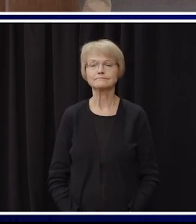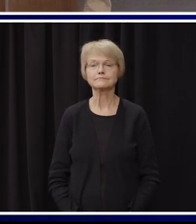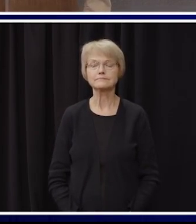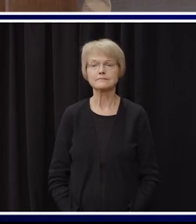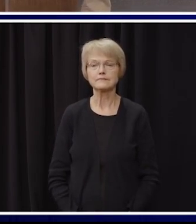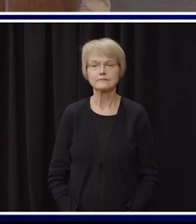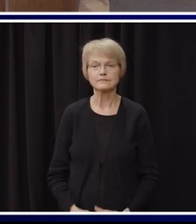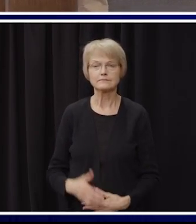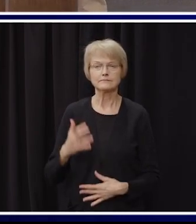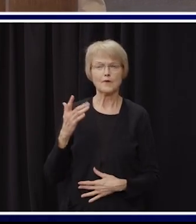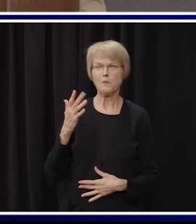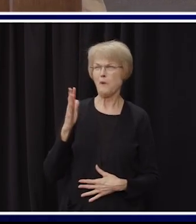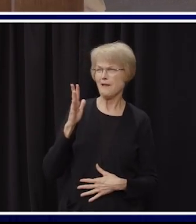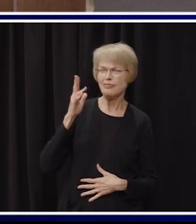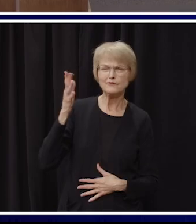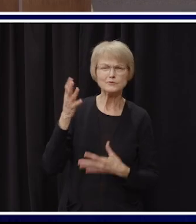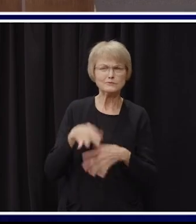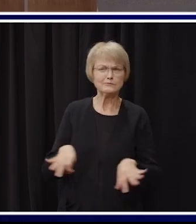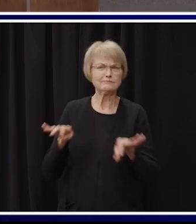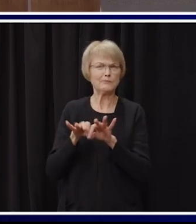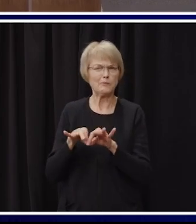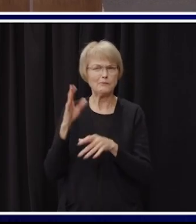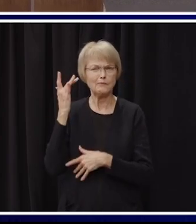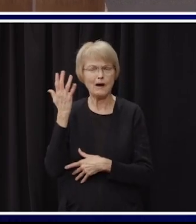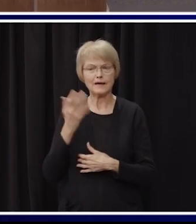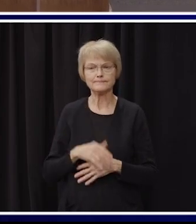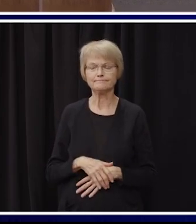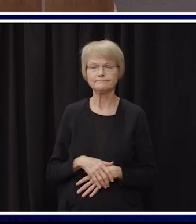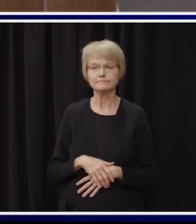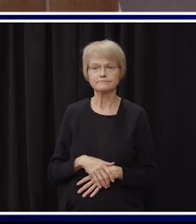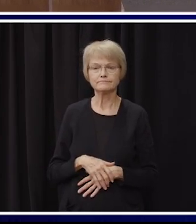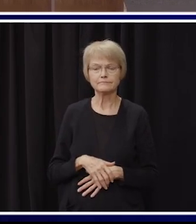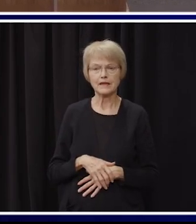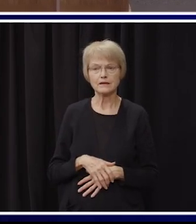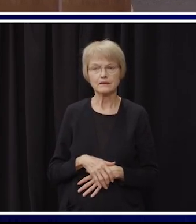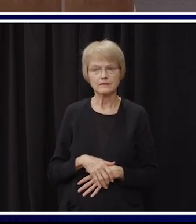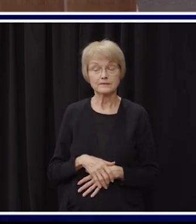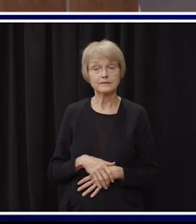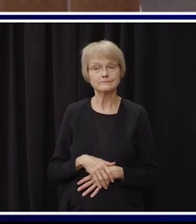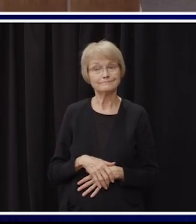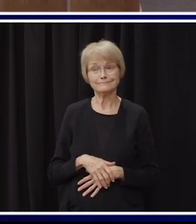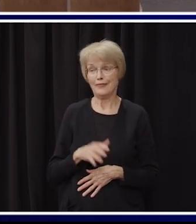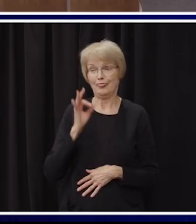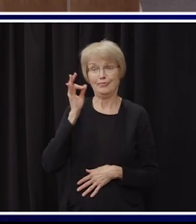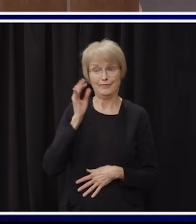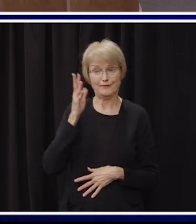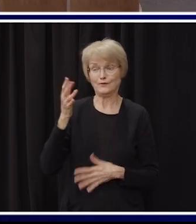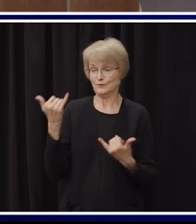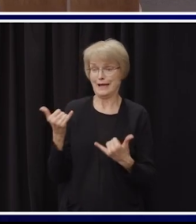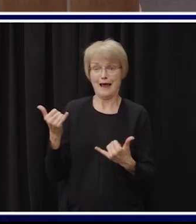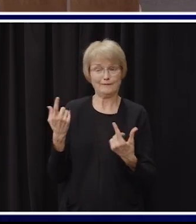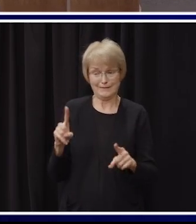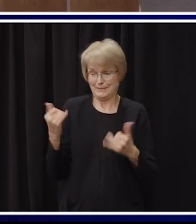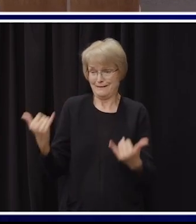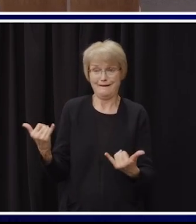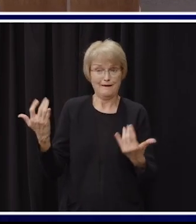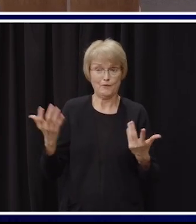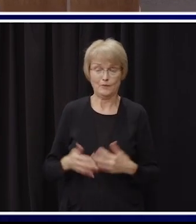So why does the future matter? The future matters because it's here. The future's here right